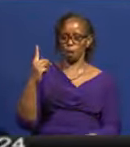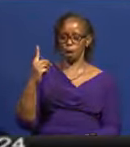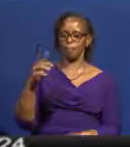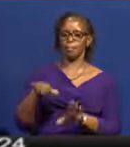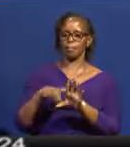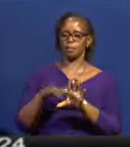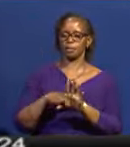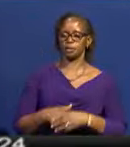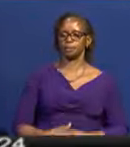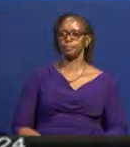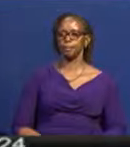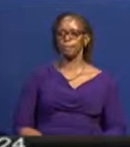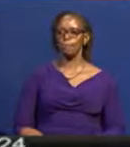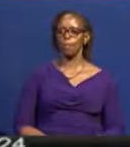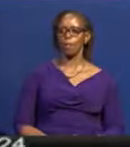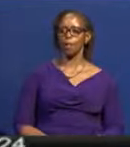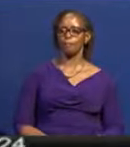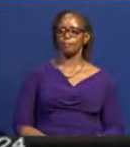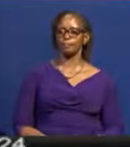291 members.